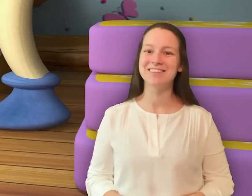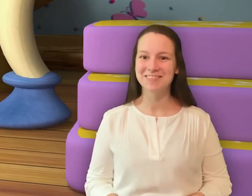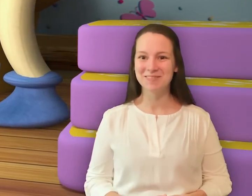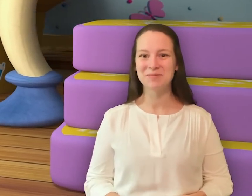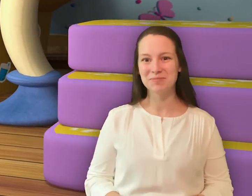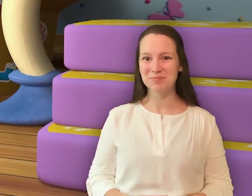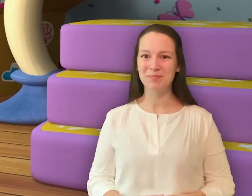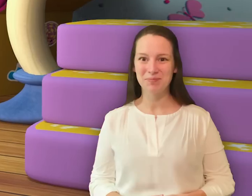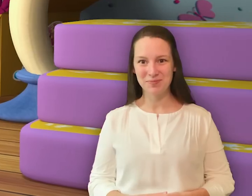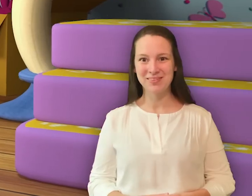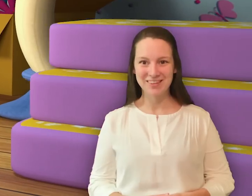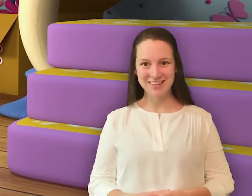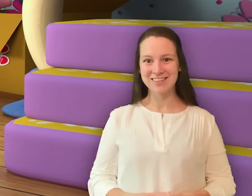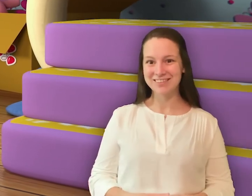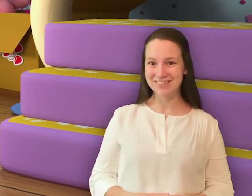bill